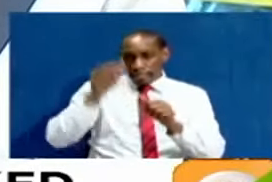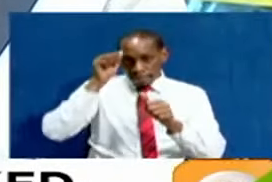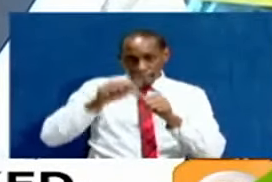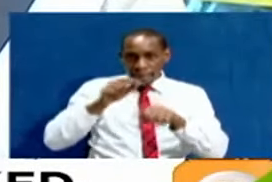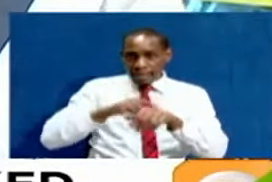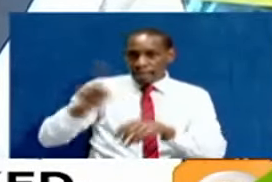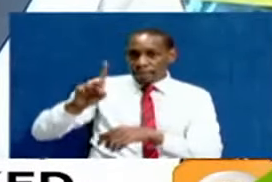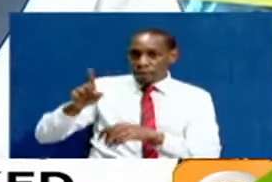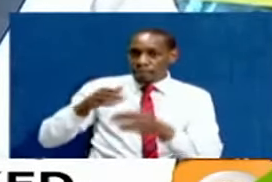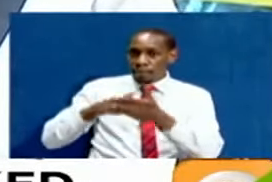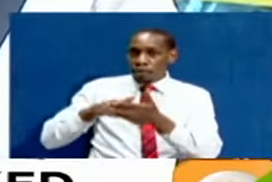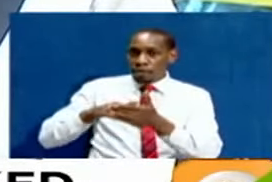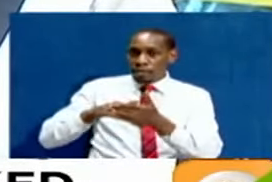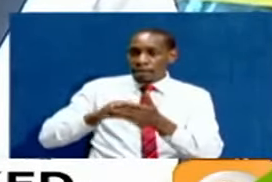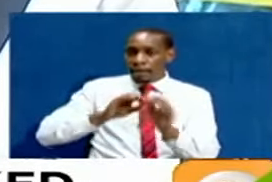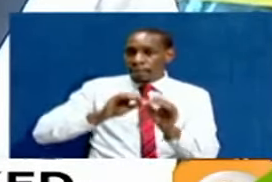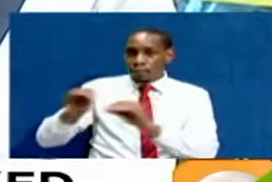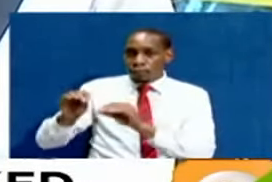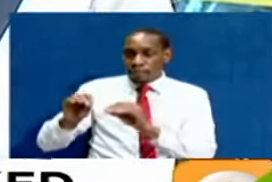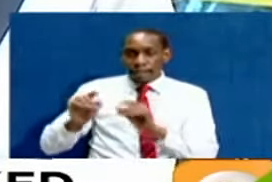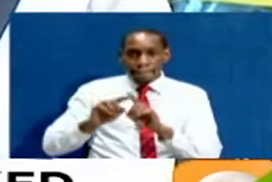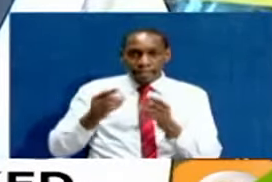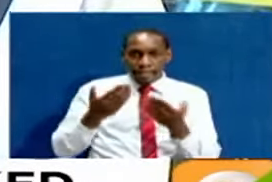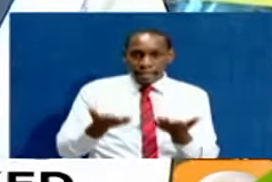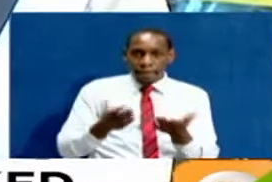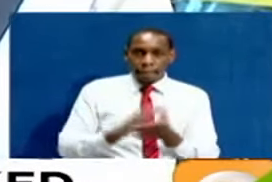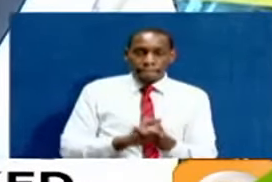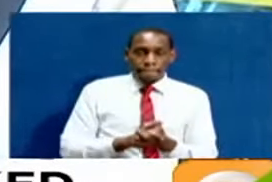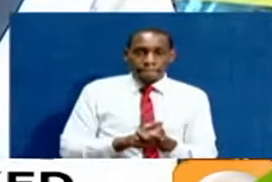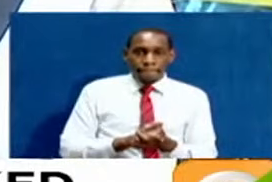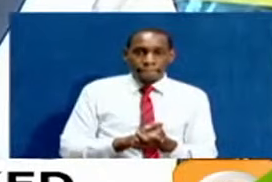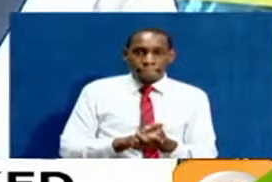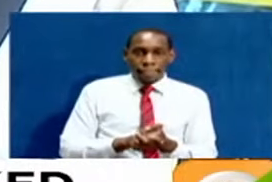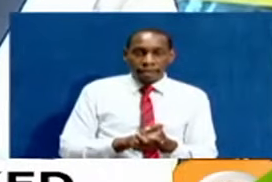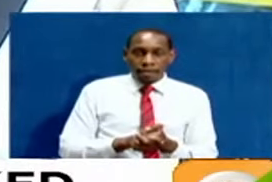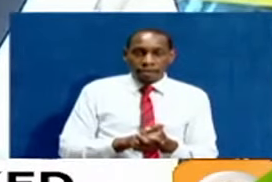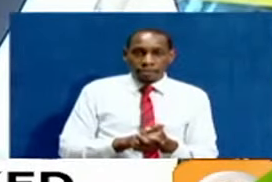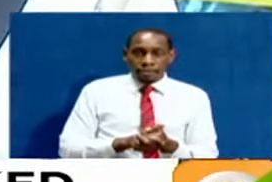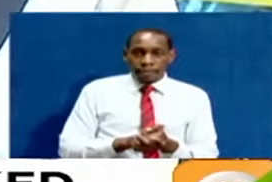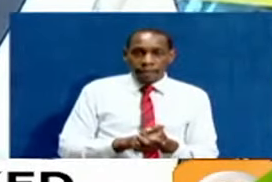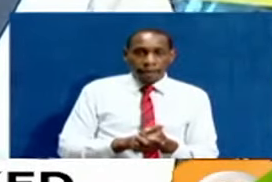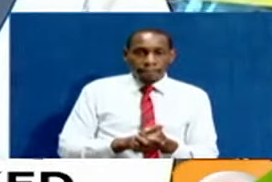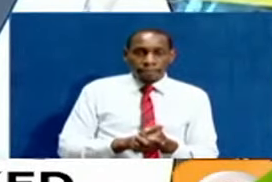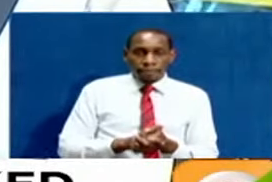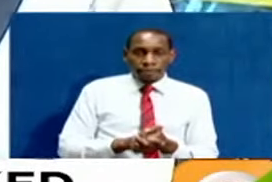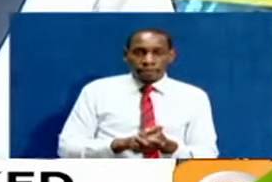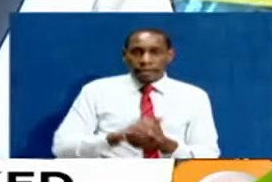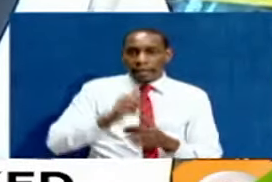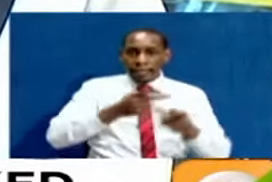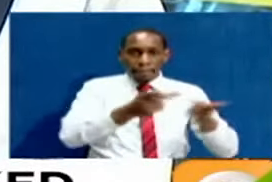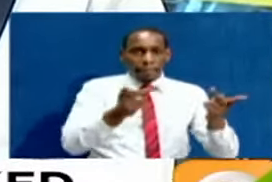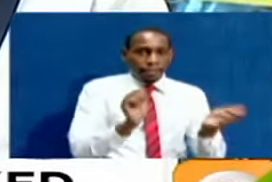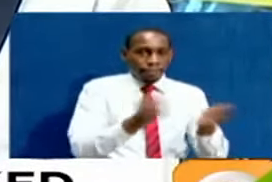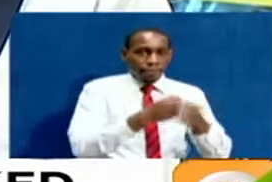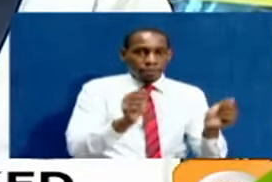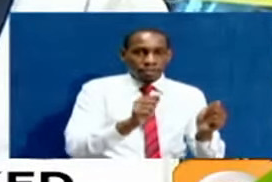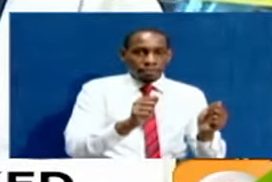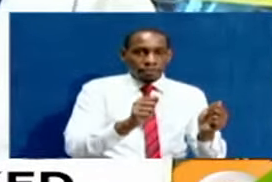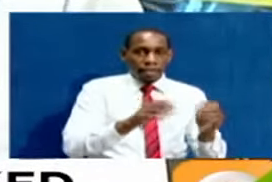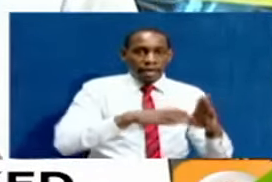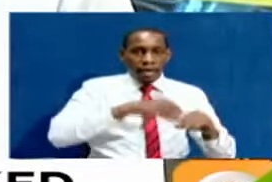was locked down, we called it that, but it really has never been the true sense of the lockdown in other places where people can't even move out of